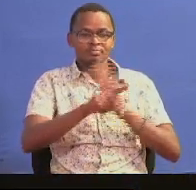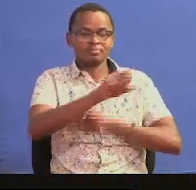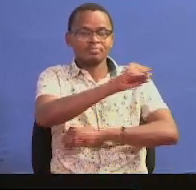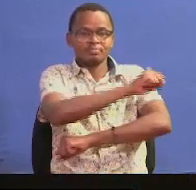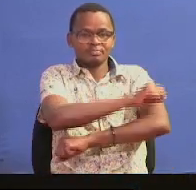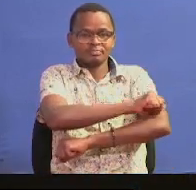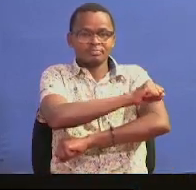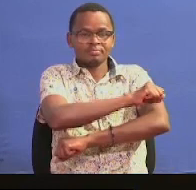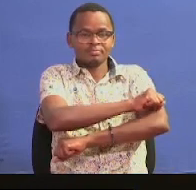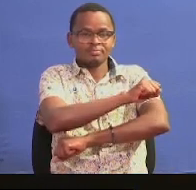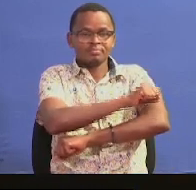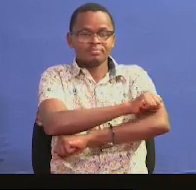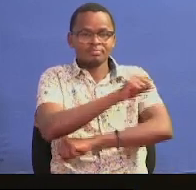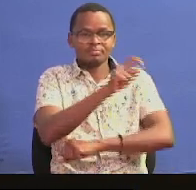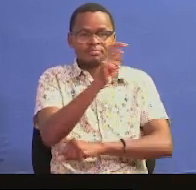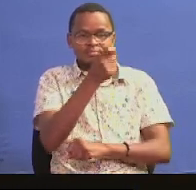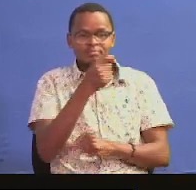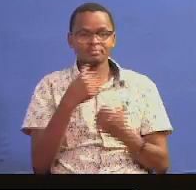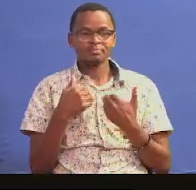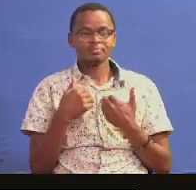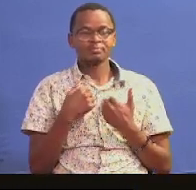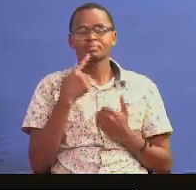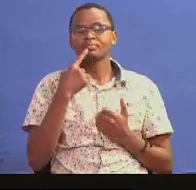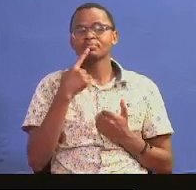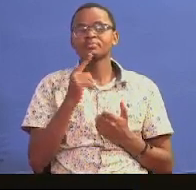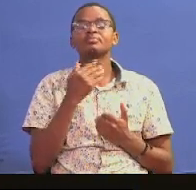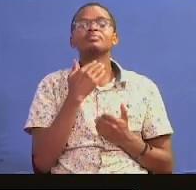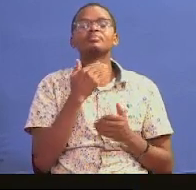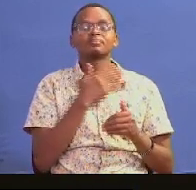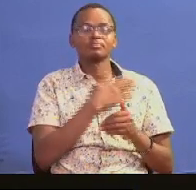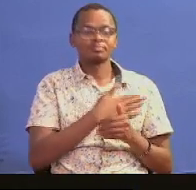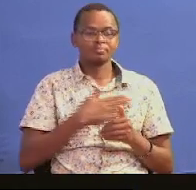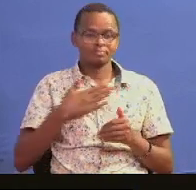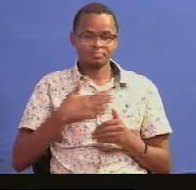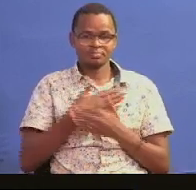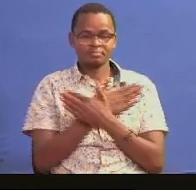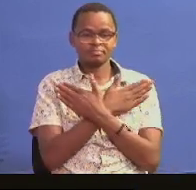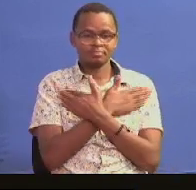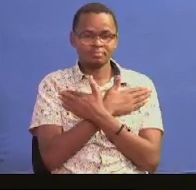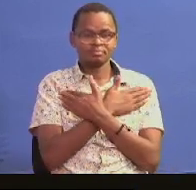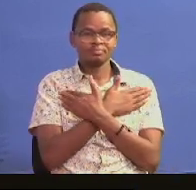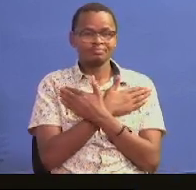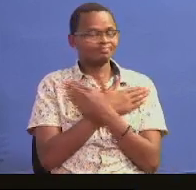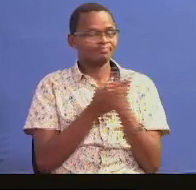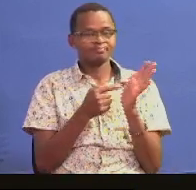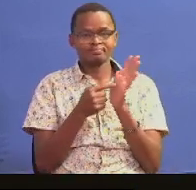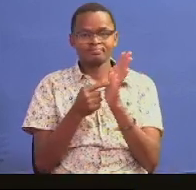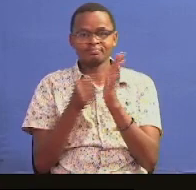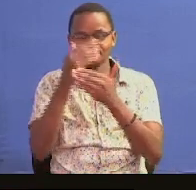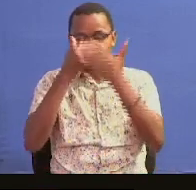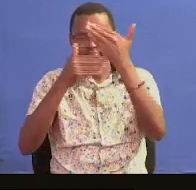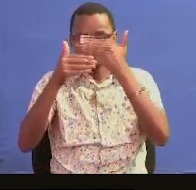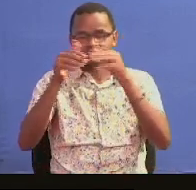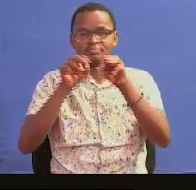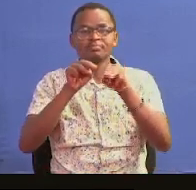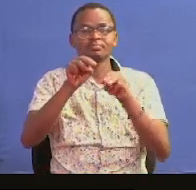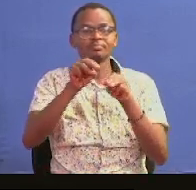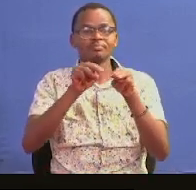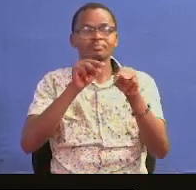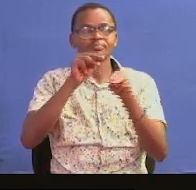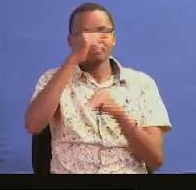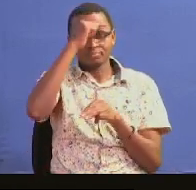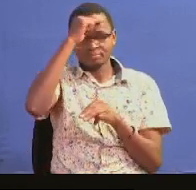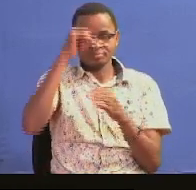School, where we were able to share with them the little we had. So I really want to appreciate my colleagues for the gesture and also the university